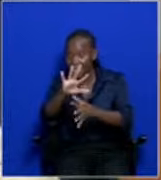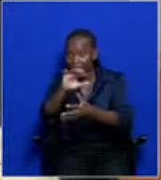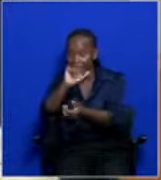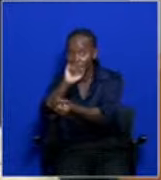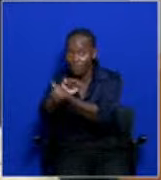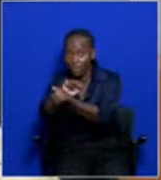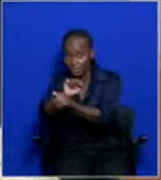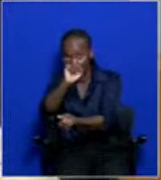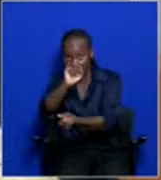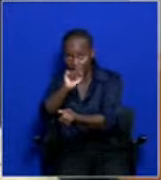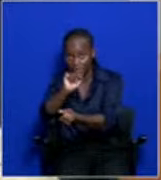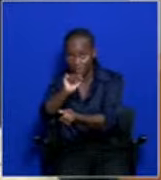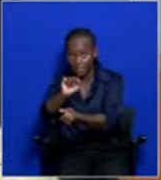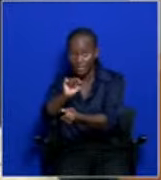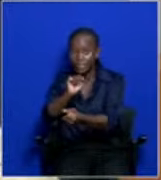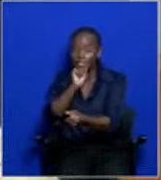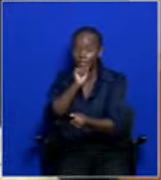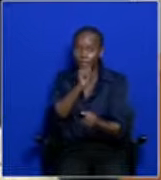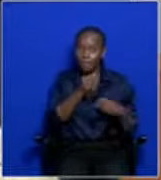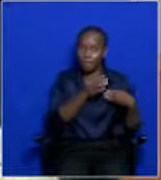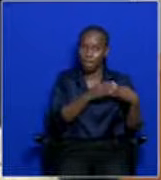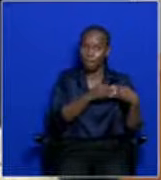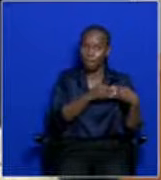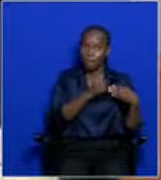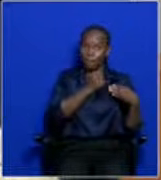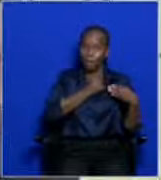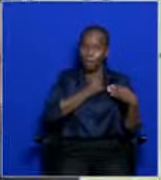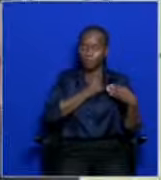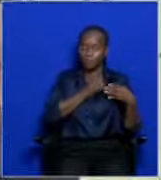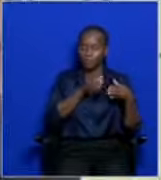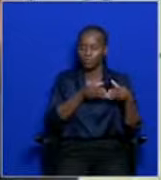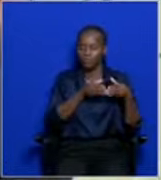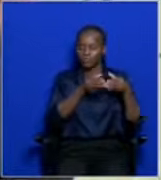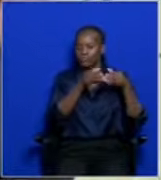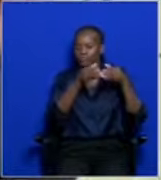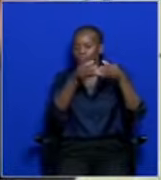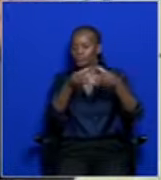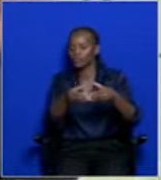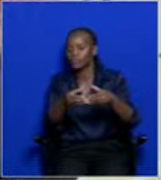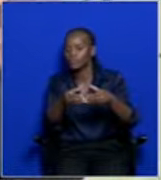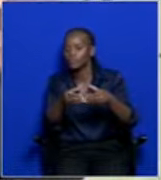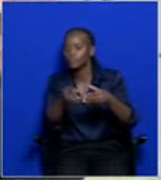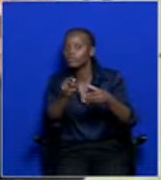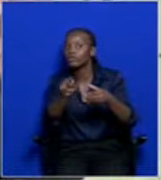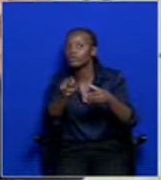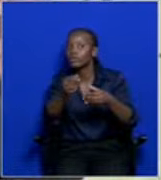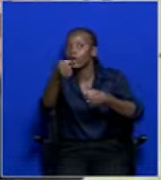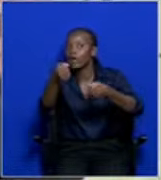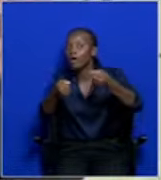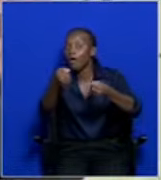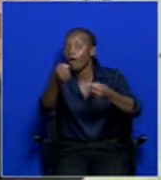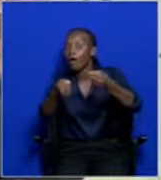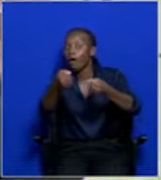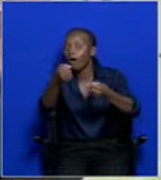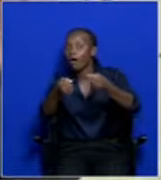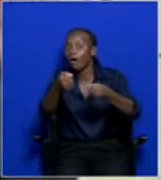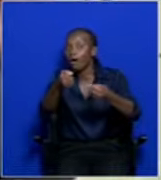my members to search the vehicle of Adrian Norman Mackenzie.